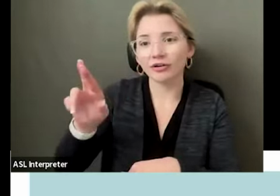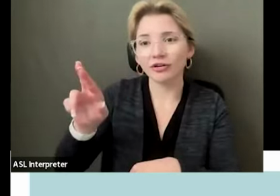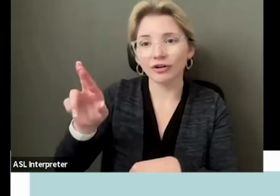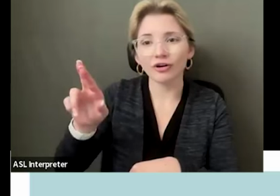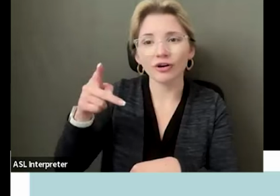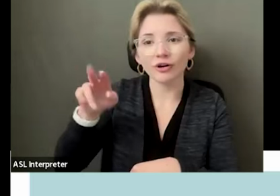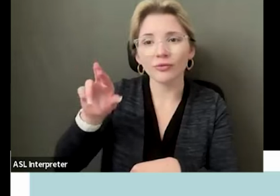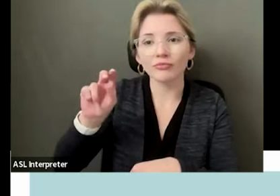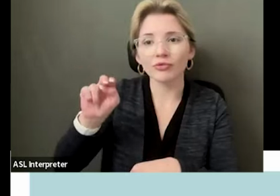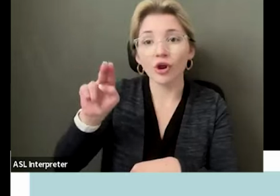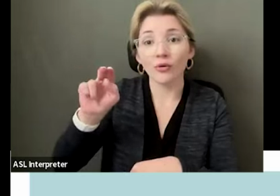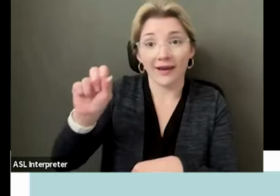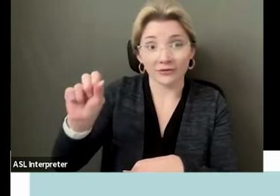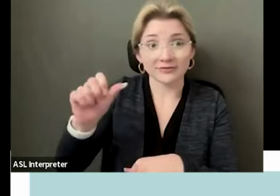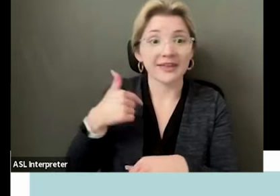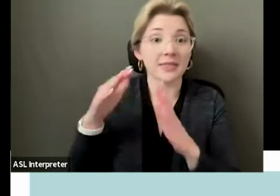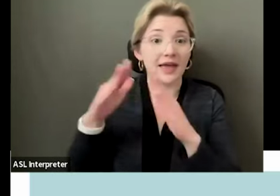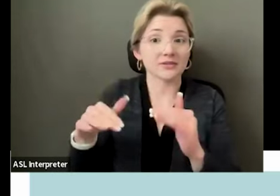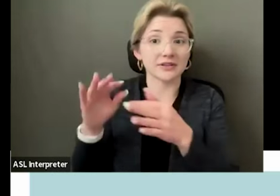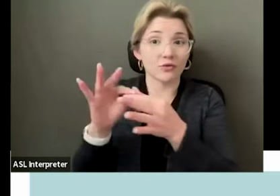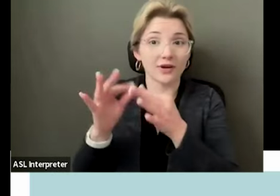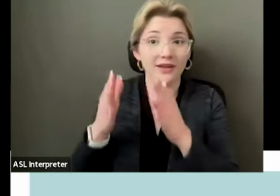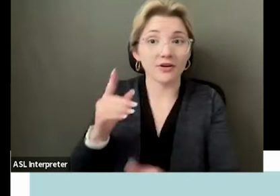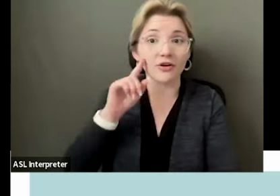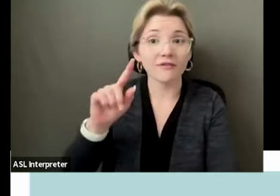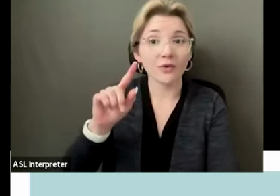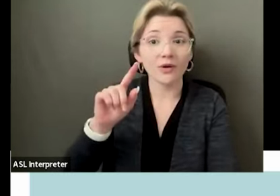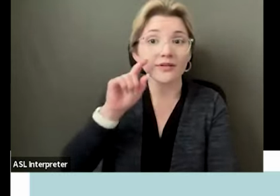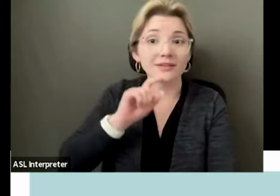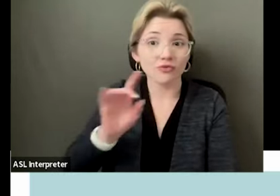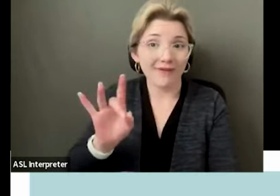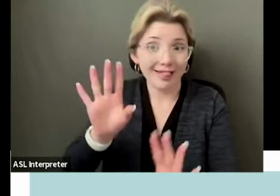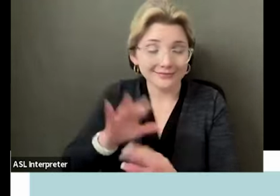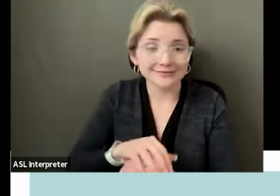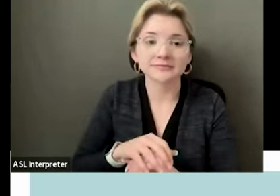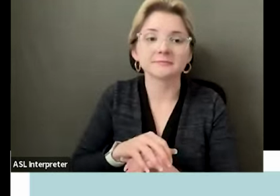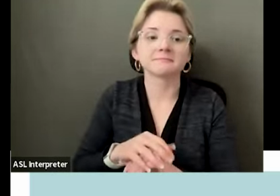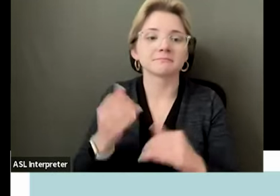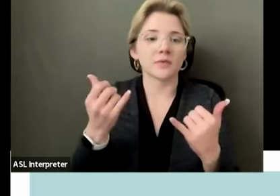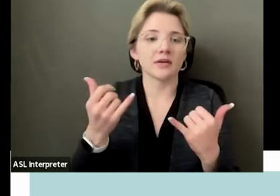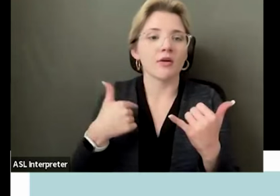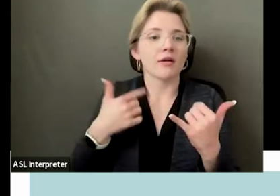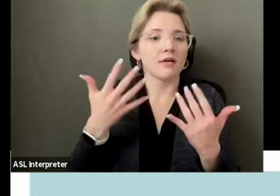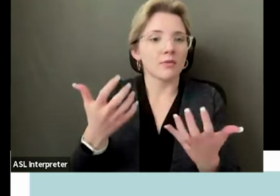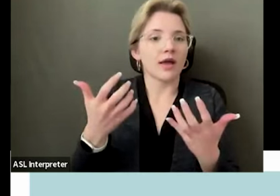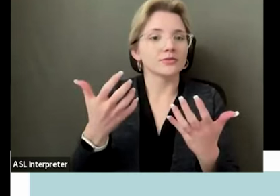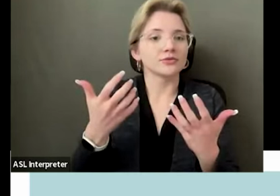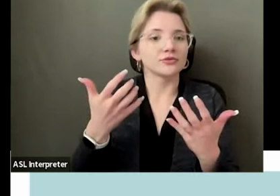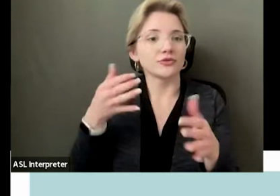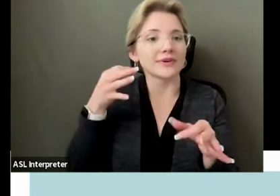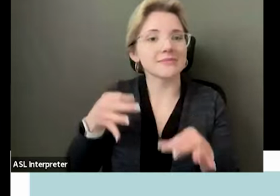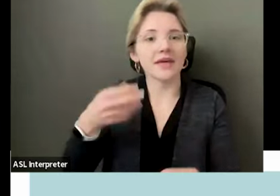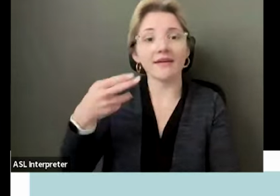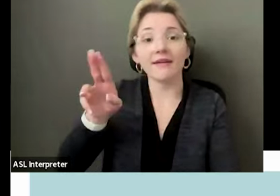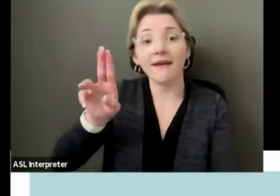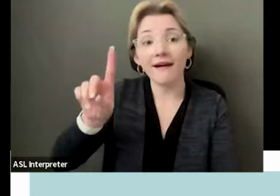National Alliance to End Sexual Violence. I'd like to welcome everyone to today's webinar all about HUD, an overview of HUD with an emphasis on